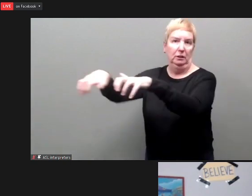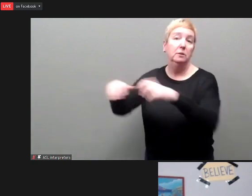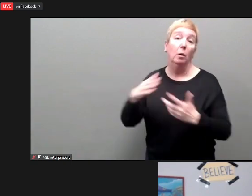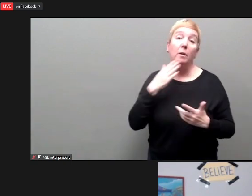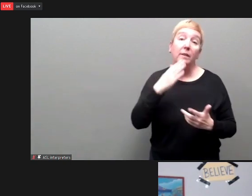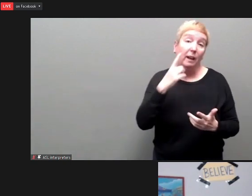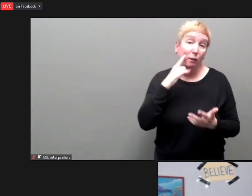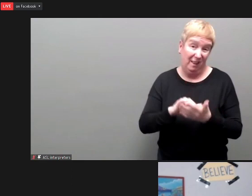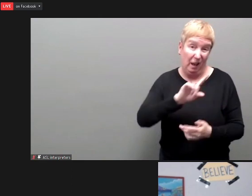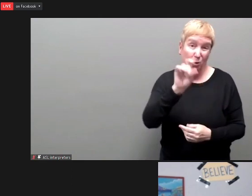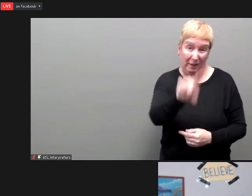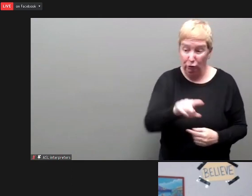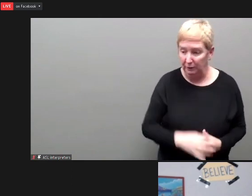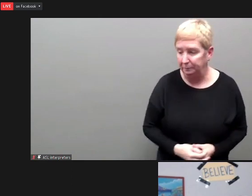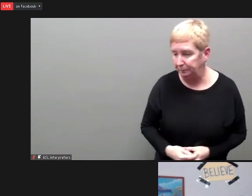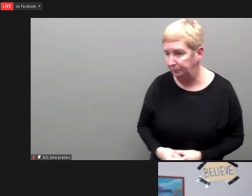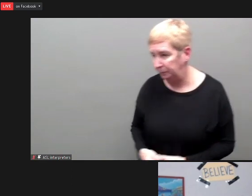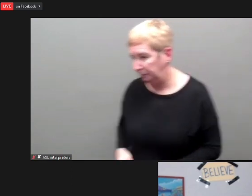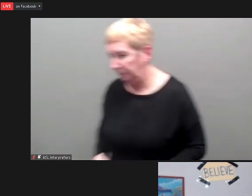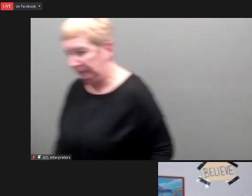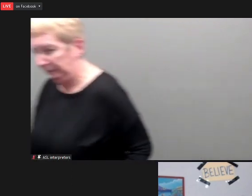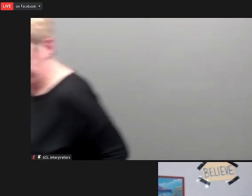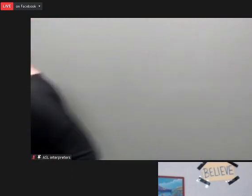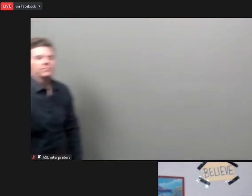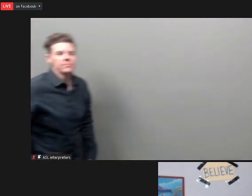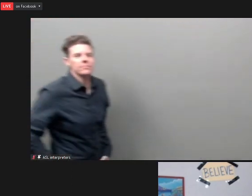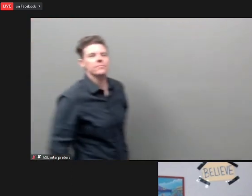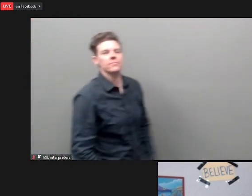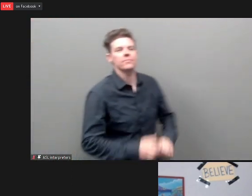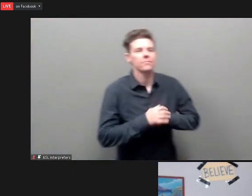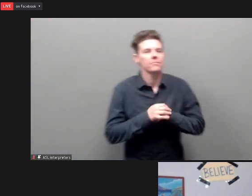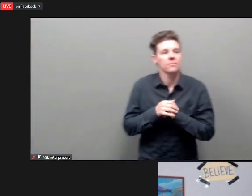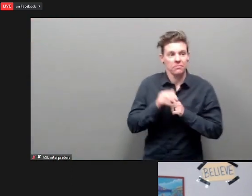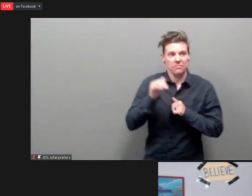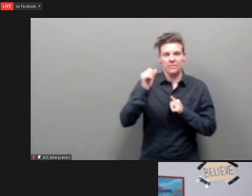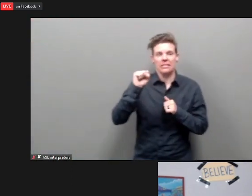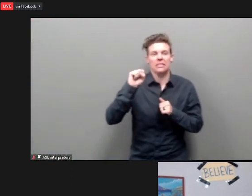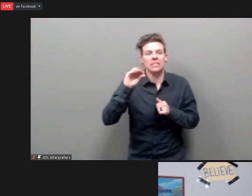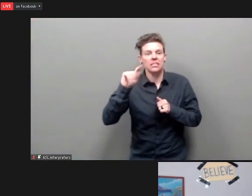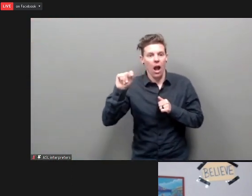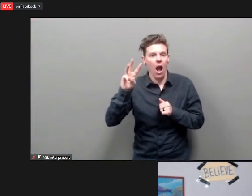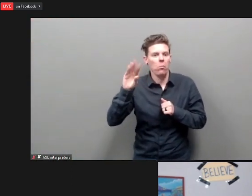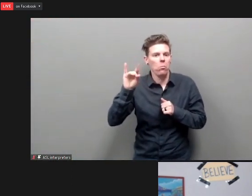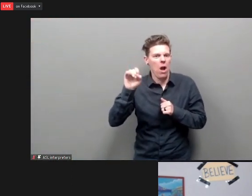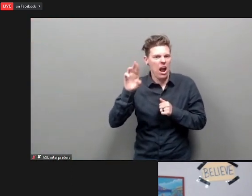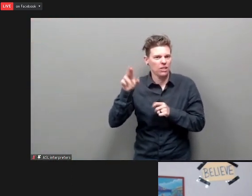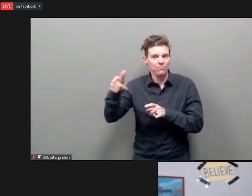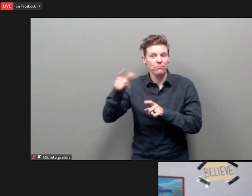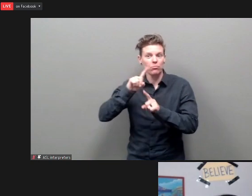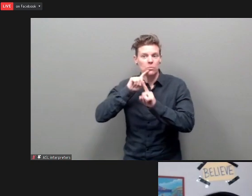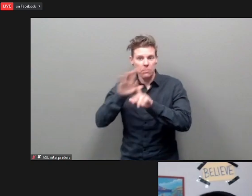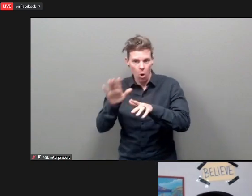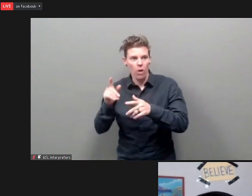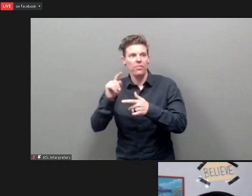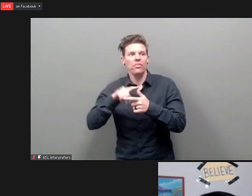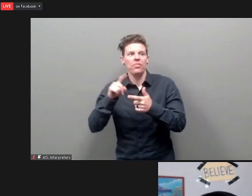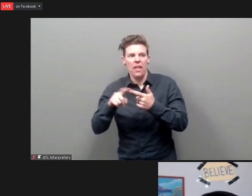Thanks, everybody. Next, we'll turn to Scott Weiland, and then I'll ask a couple of questions on behalf of other reporters. Scott, you are